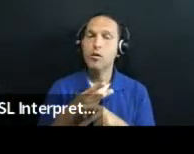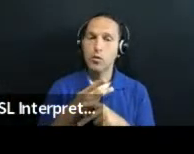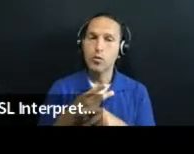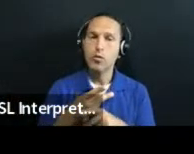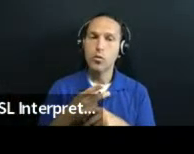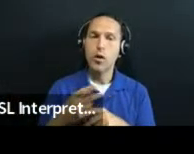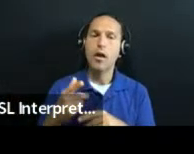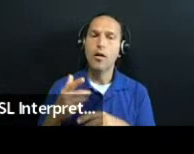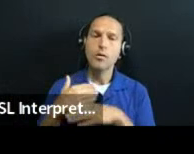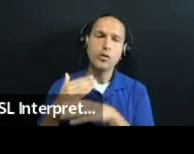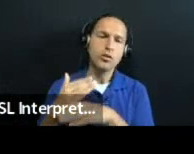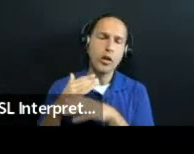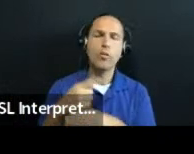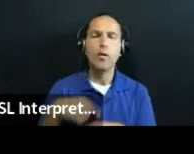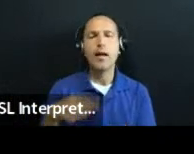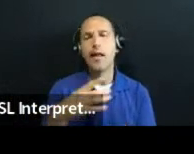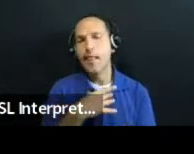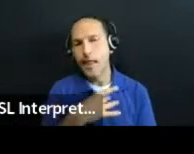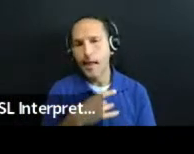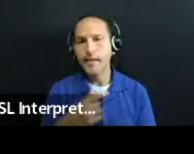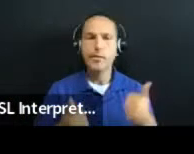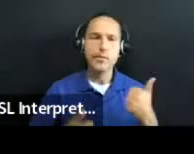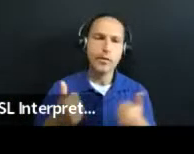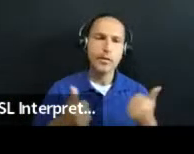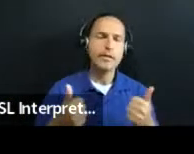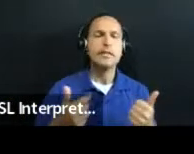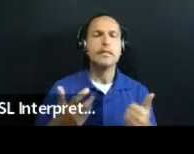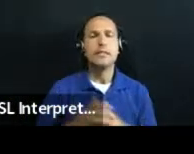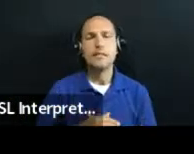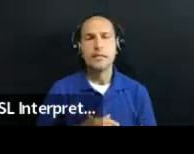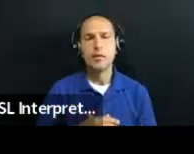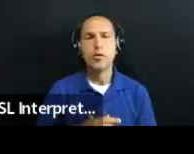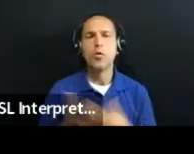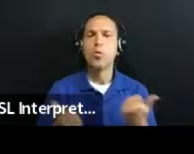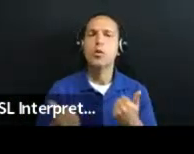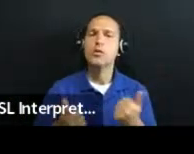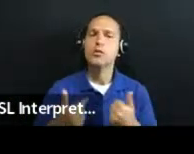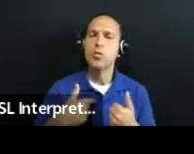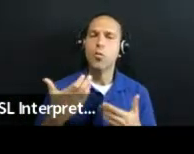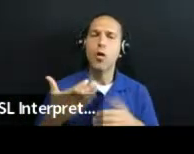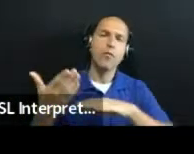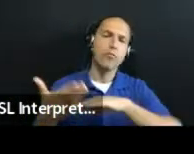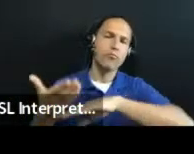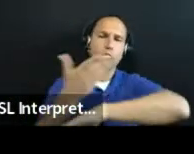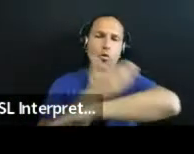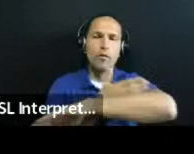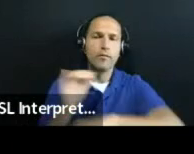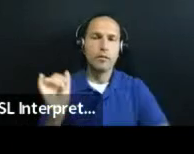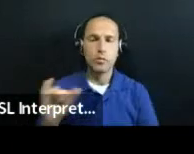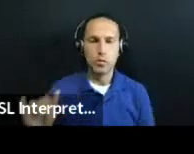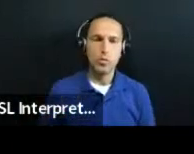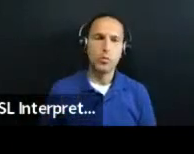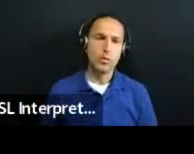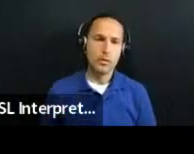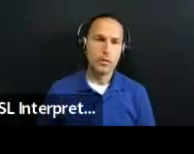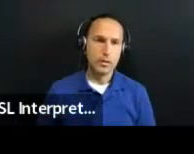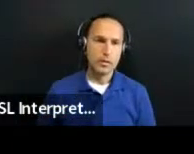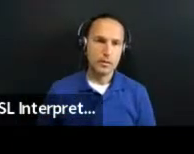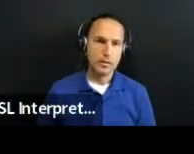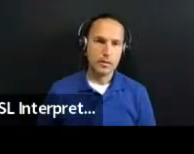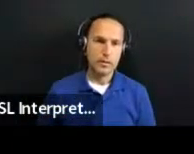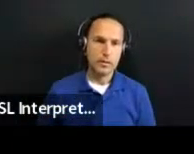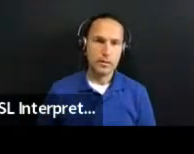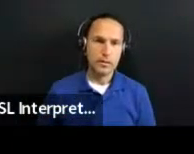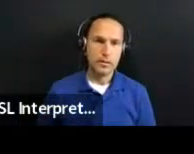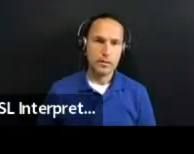we're going to share what we like about them and what we would think, what we want to improve upon them as well.